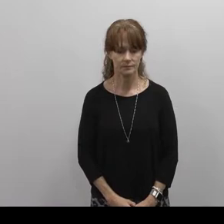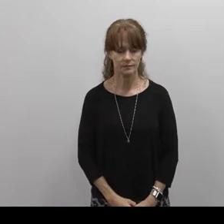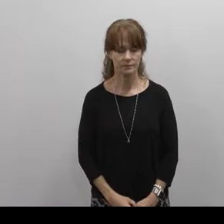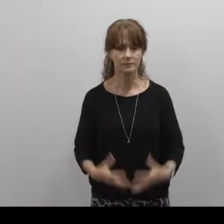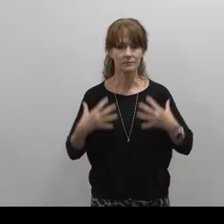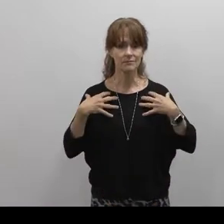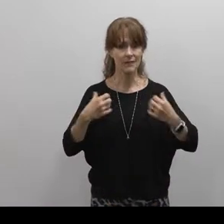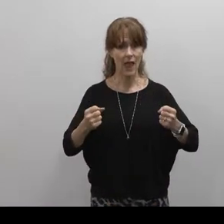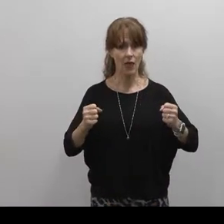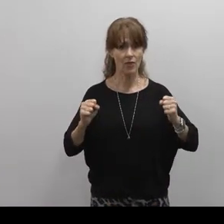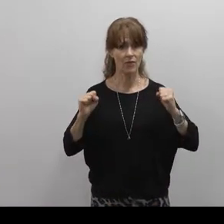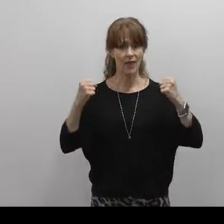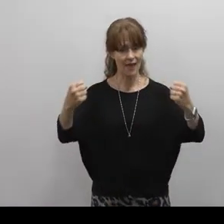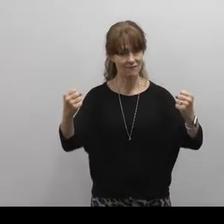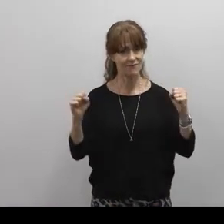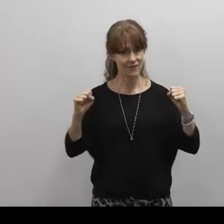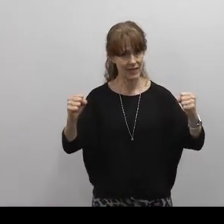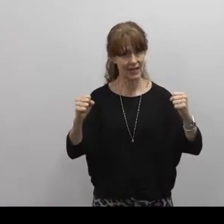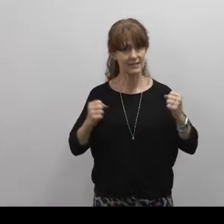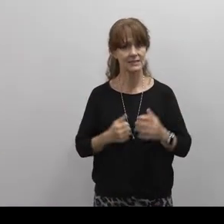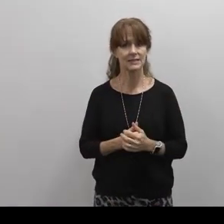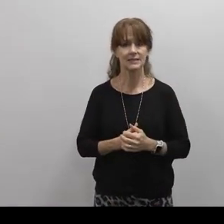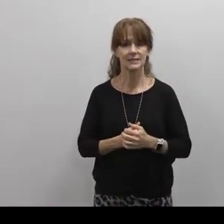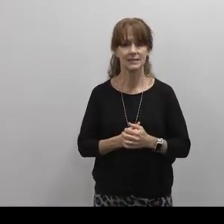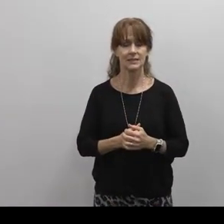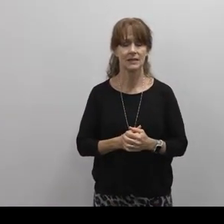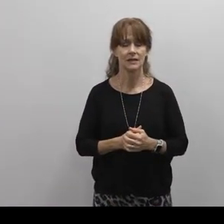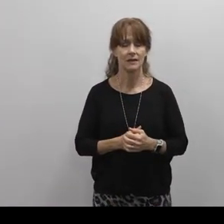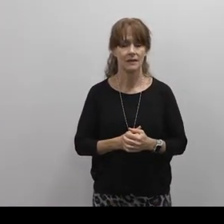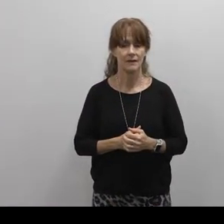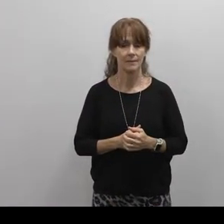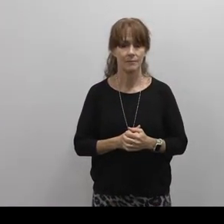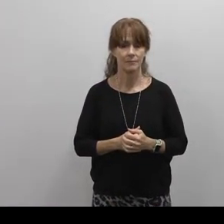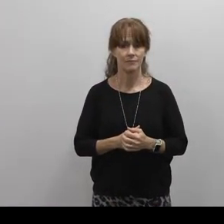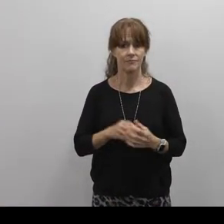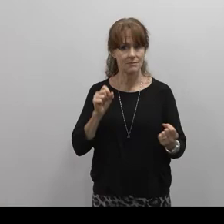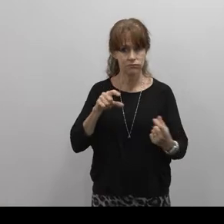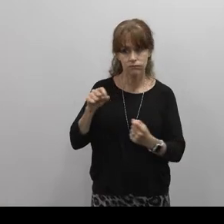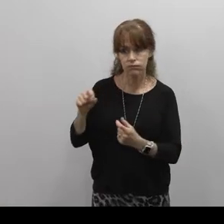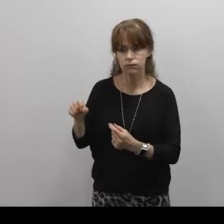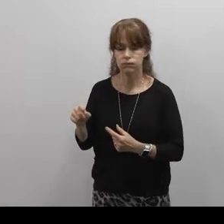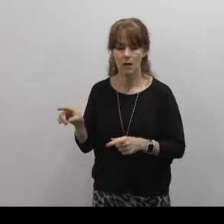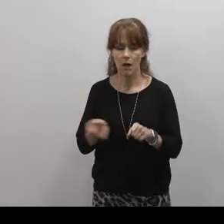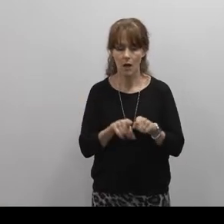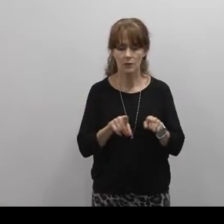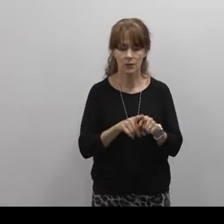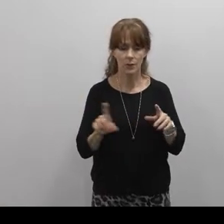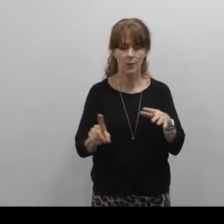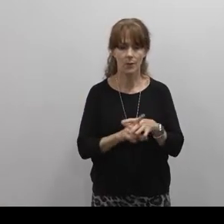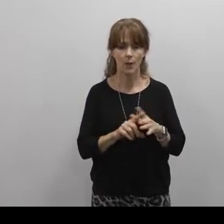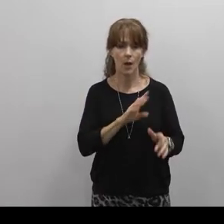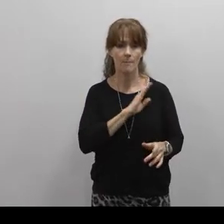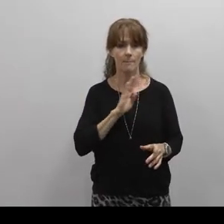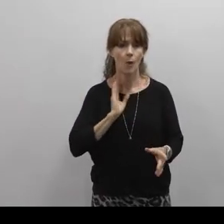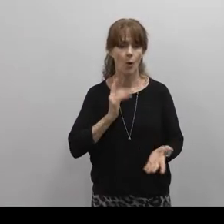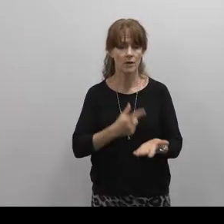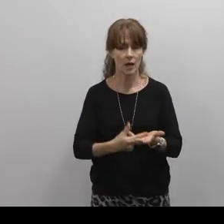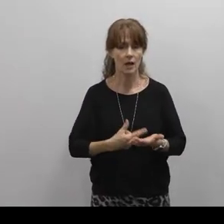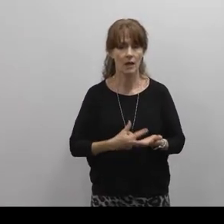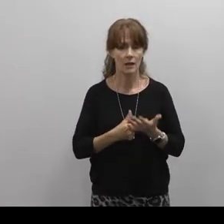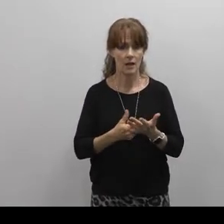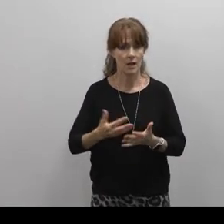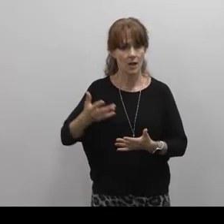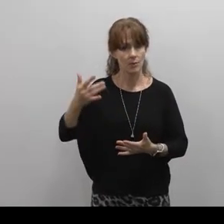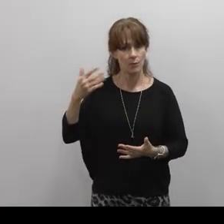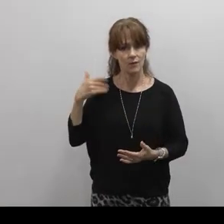Health and fitness, another one of these topics that came up via the input gathering process, but has also come up via our board dialogue and discussion in